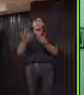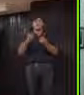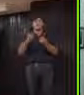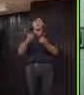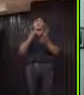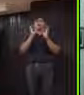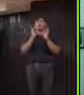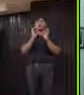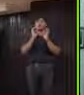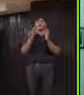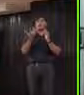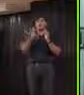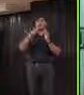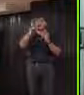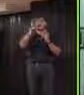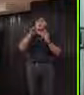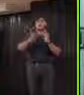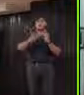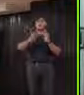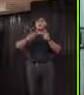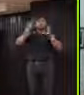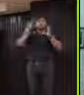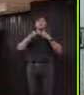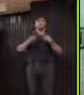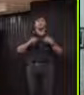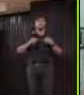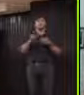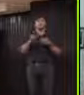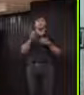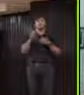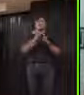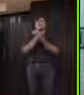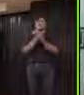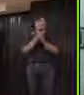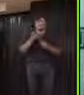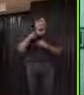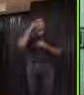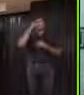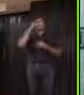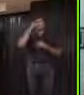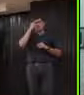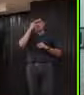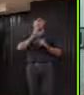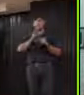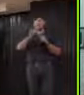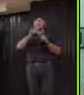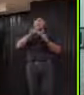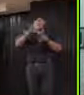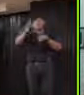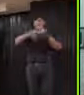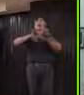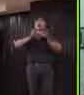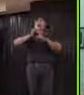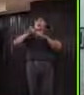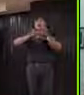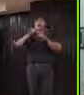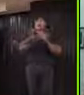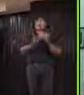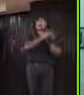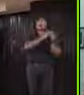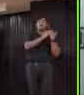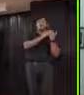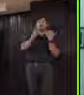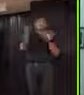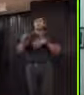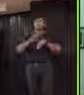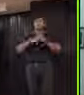I don't think the Supreme Court will unravel that. But the electoral process having gone for so long, and